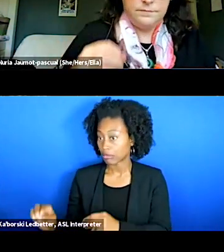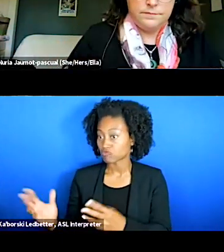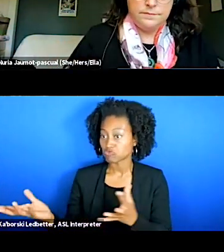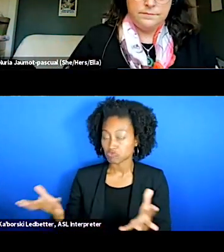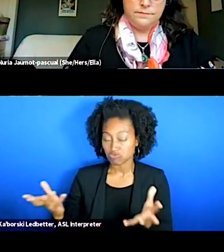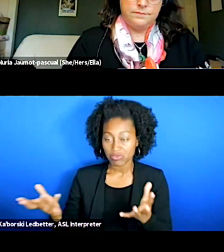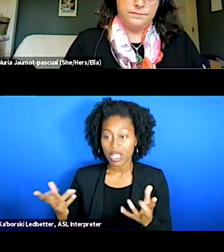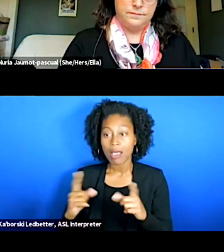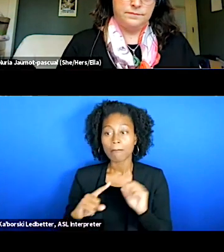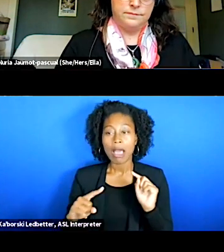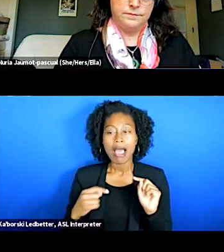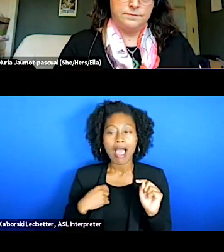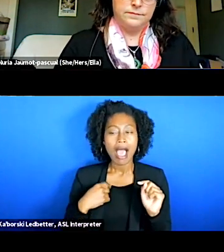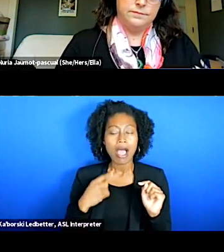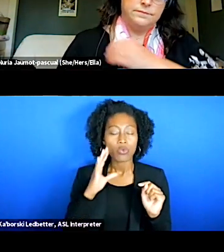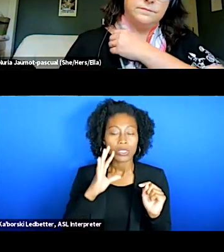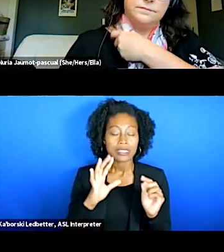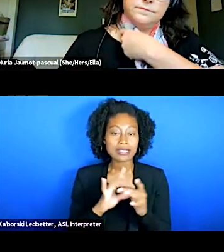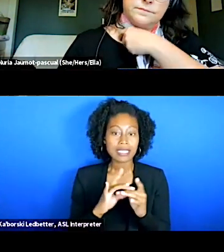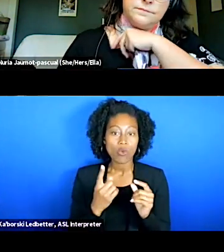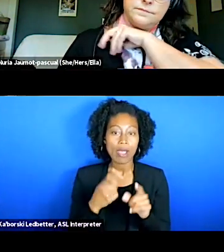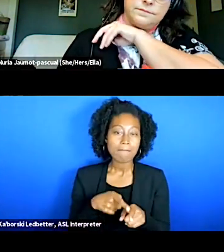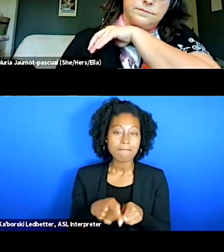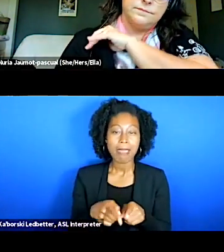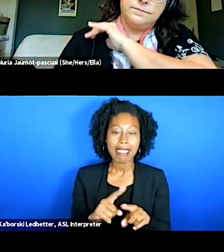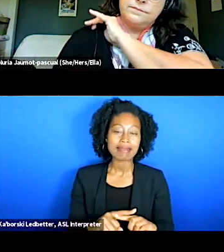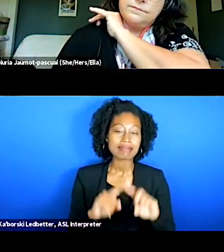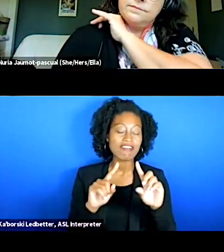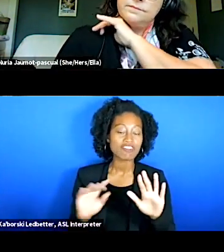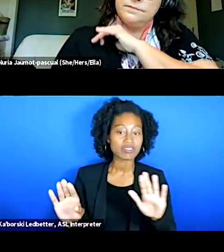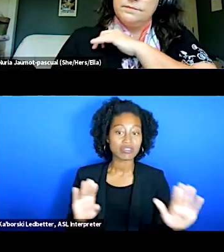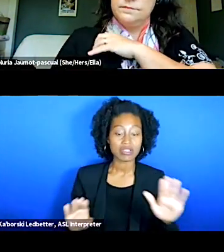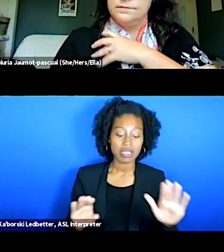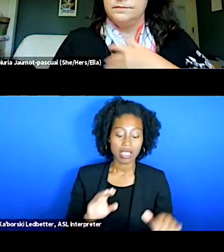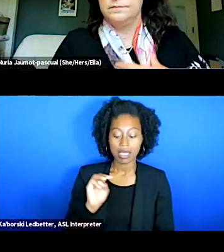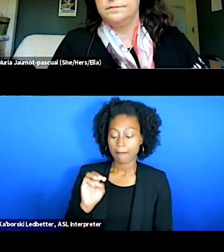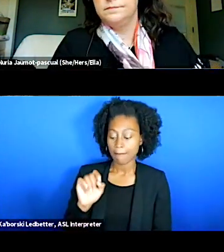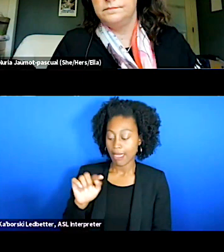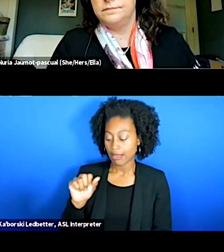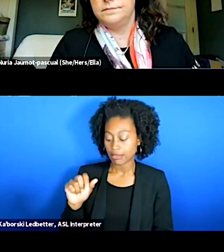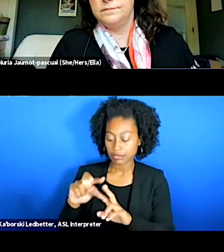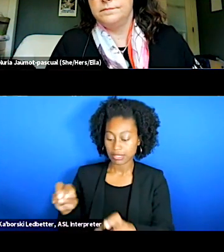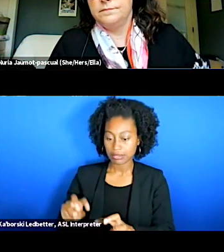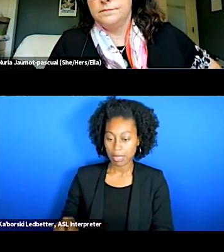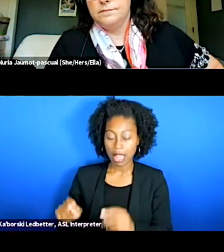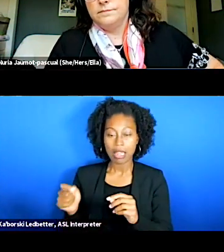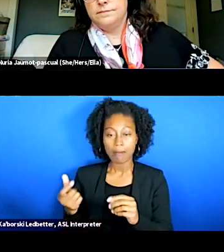say probably the one main difference is that meta-synthesis goes one step